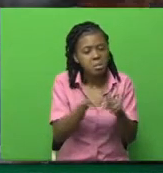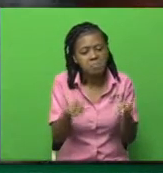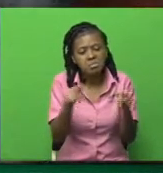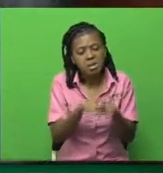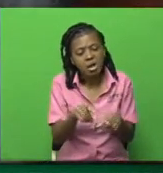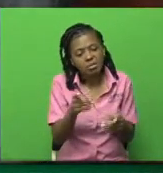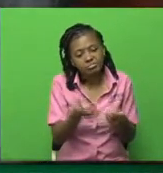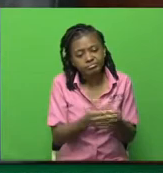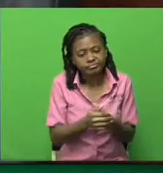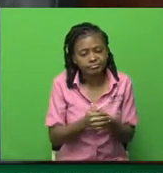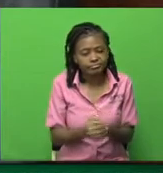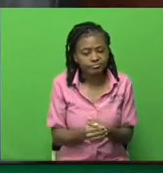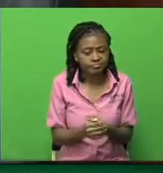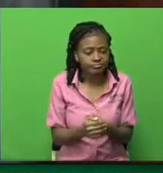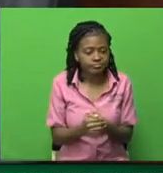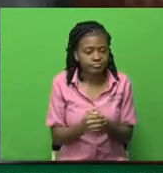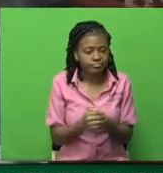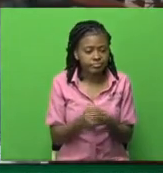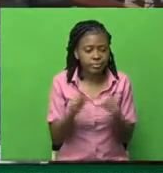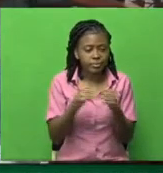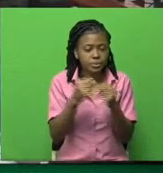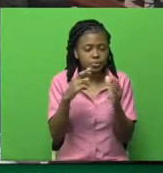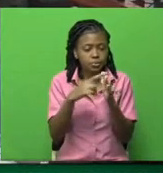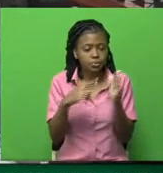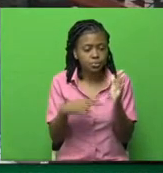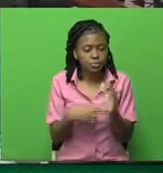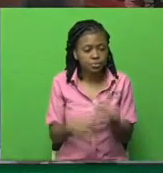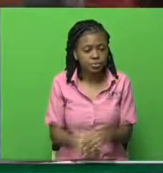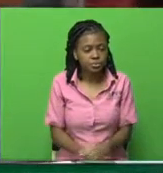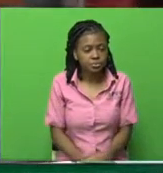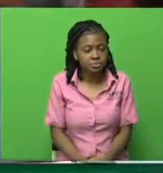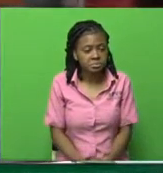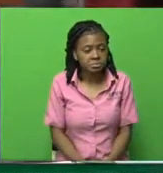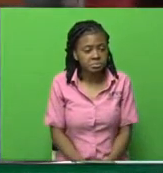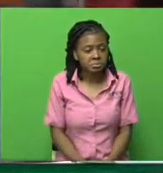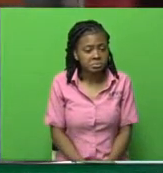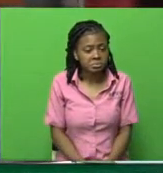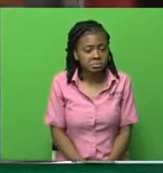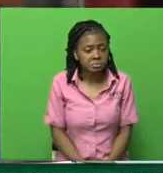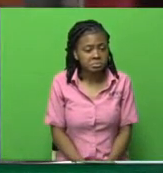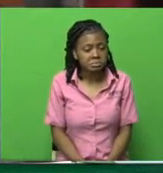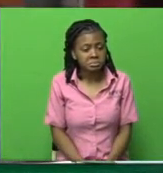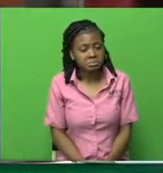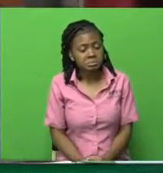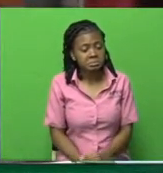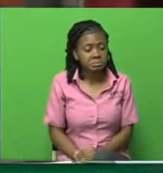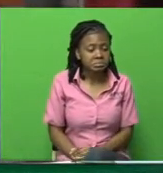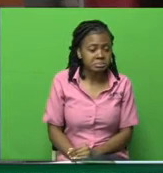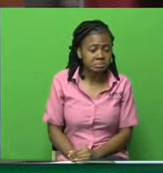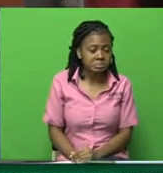standing order 48 6 please Okay so